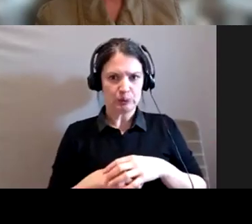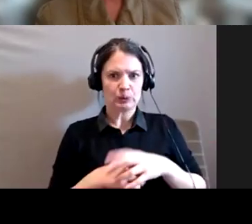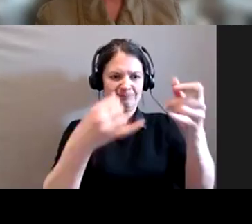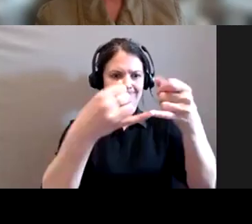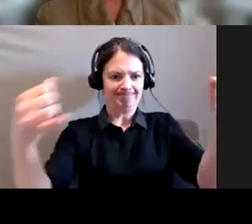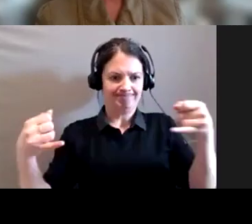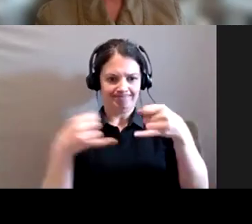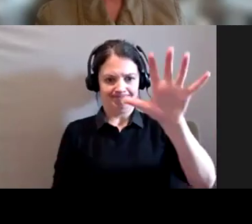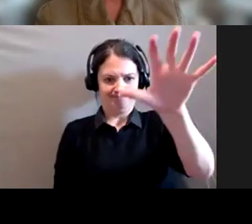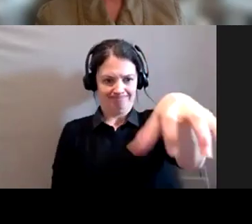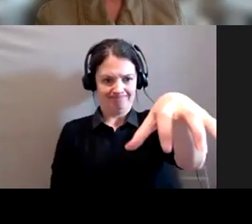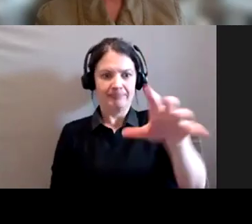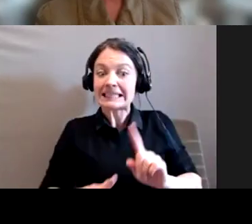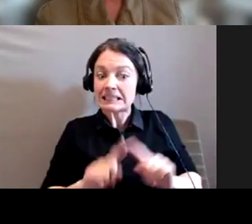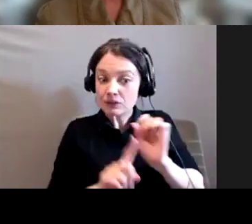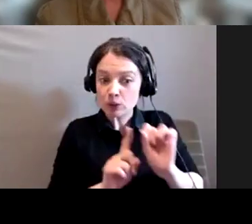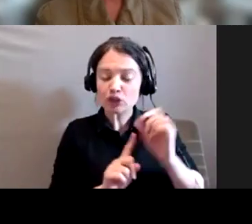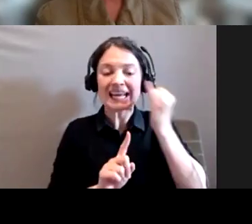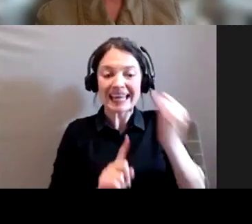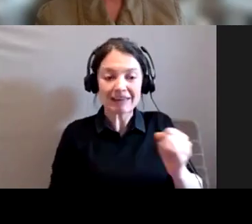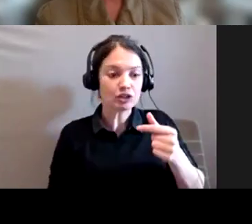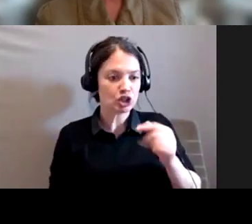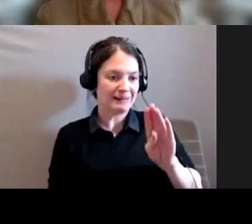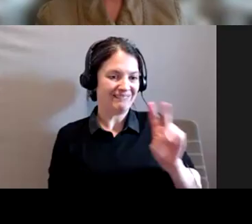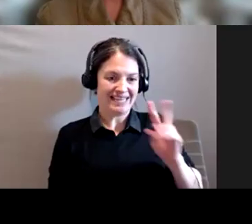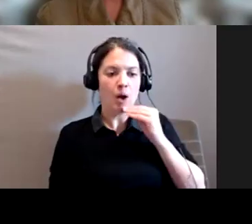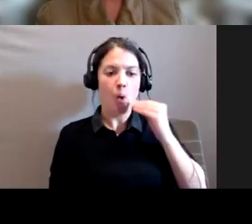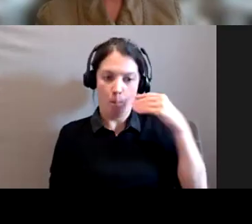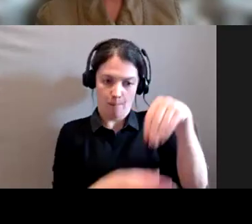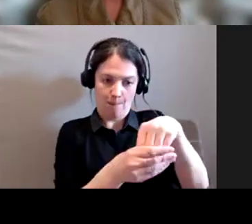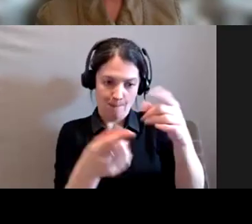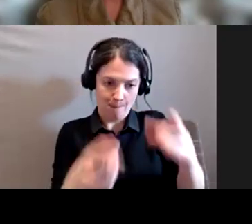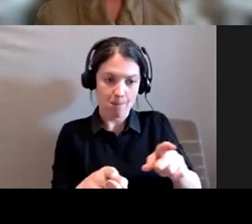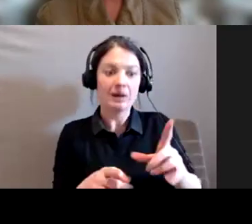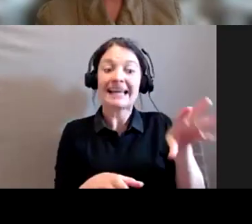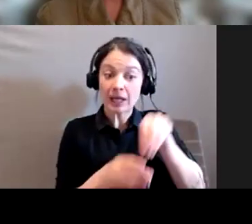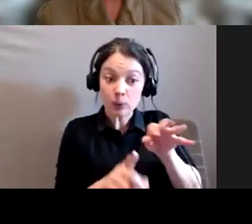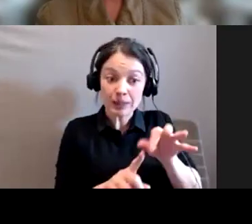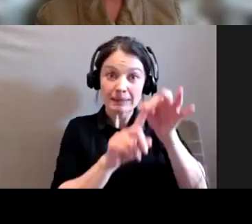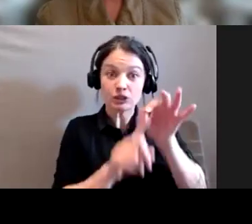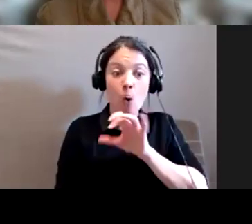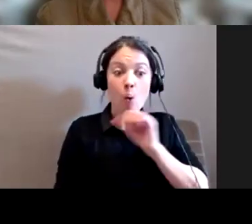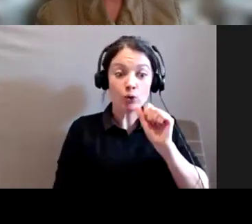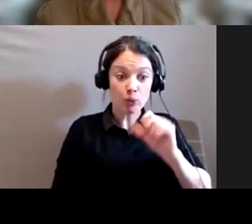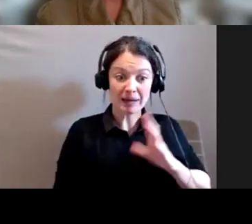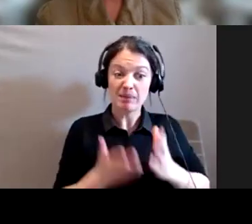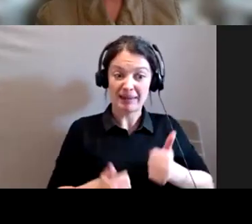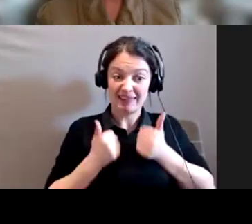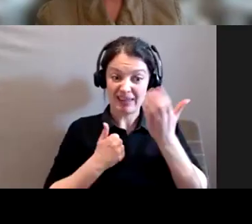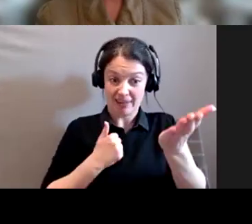different situation when there's gender-based violence in the home, including an older woman who may be on, a military